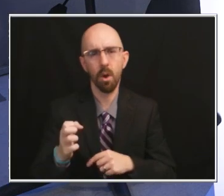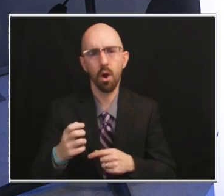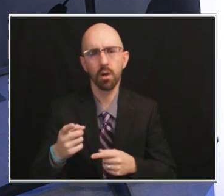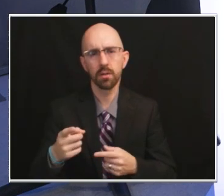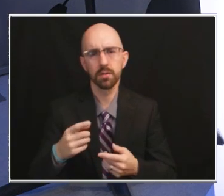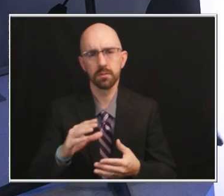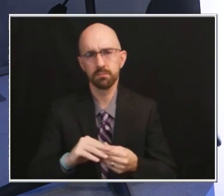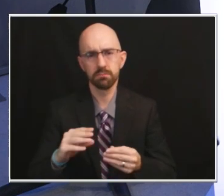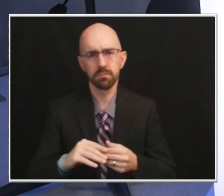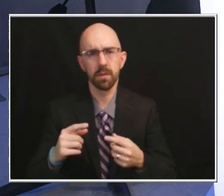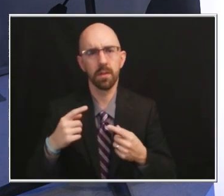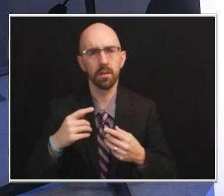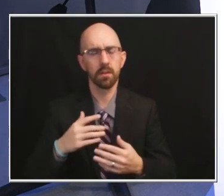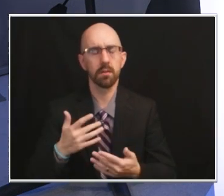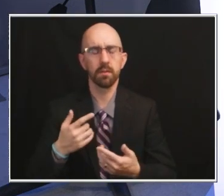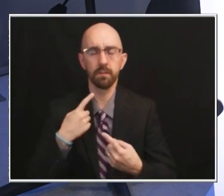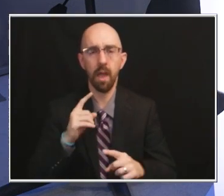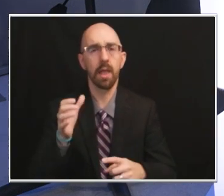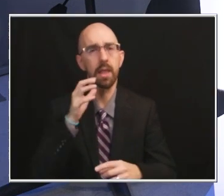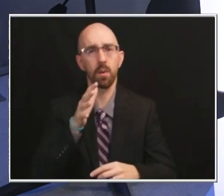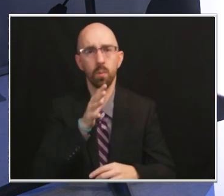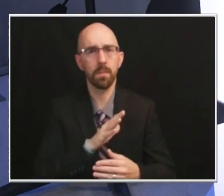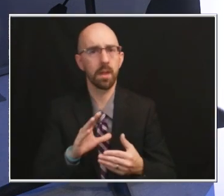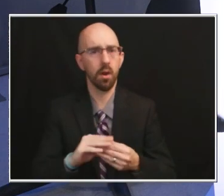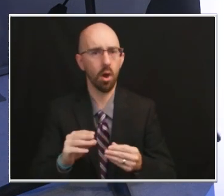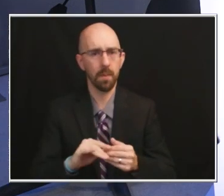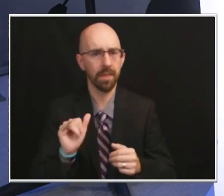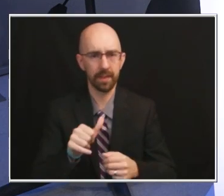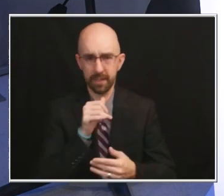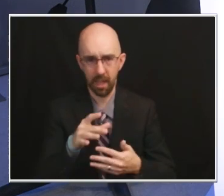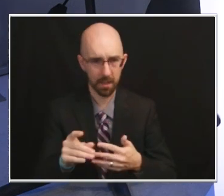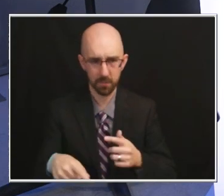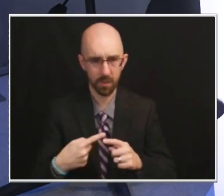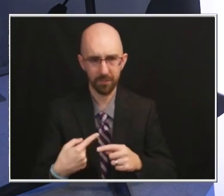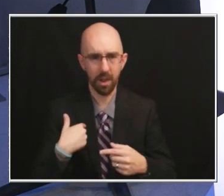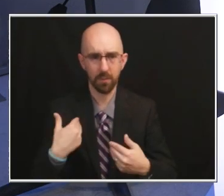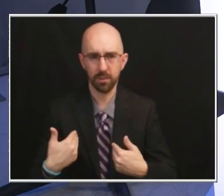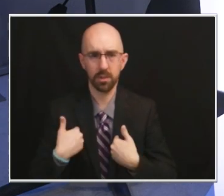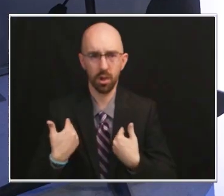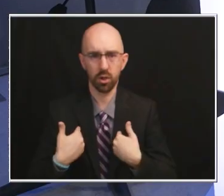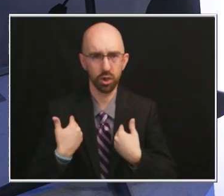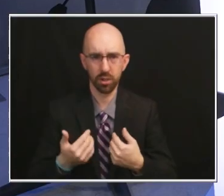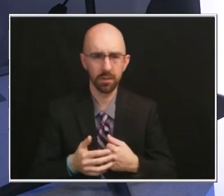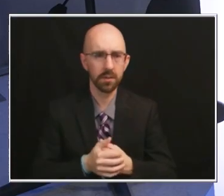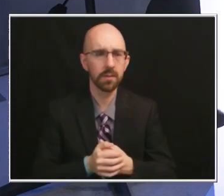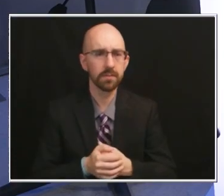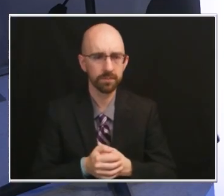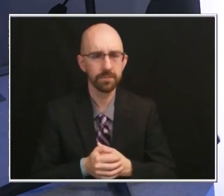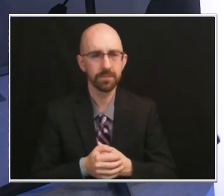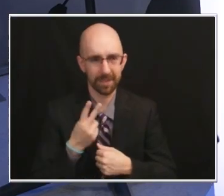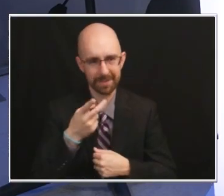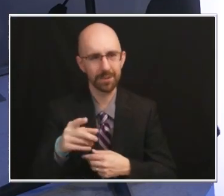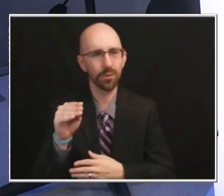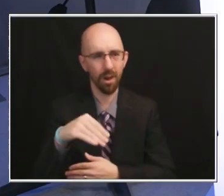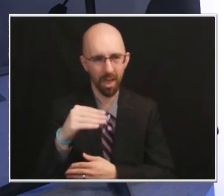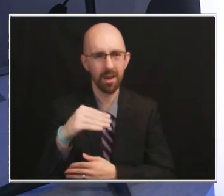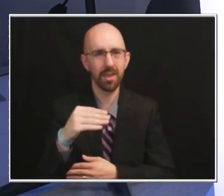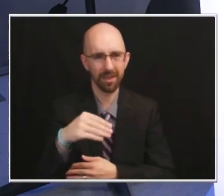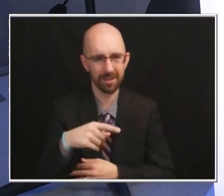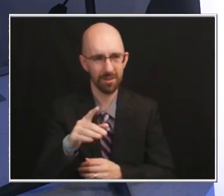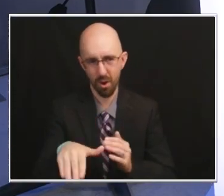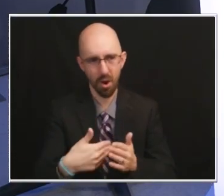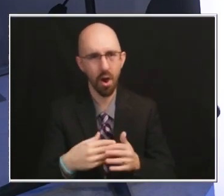women talking about this. This was not an option when I was younger." I see you nodding your head. I mean, you're all nodding your